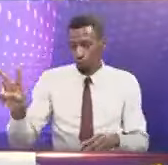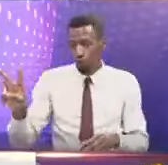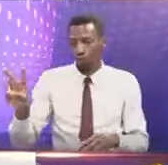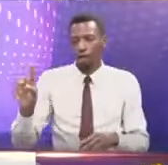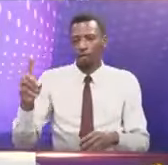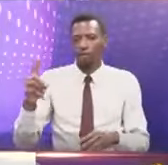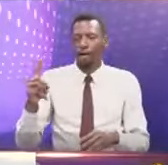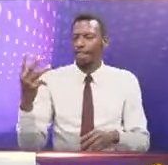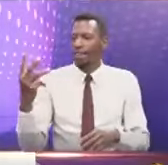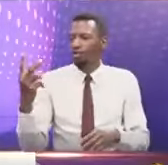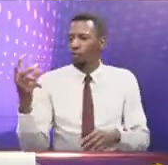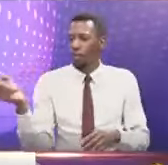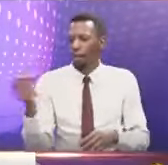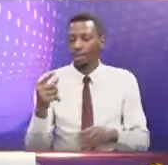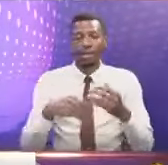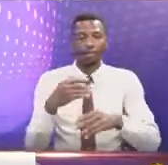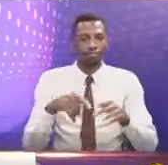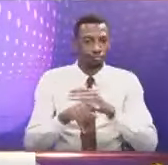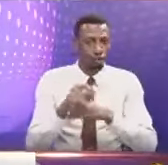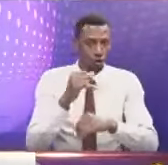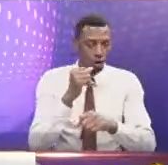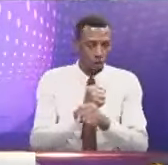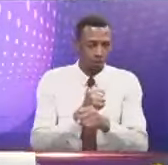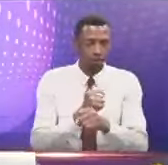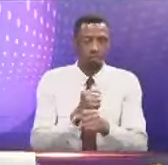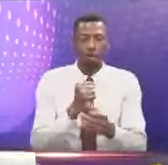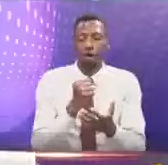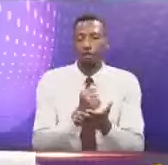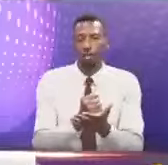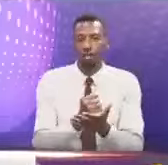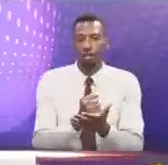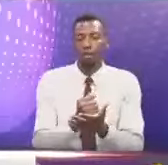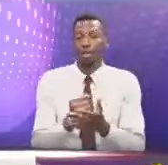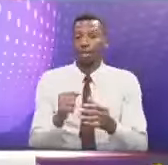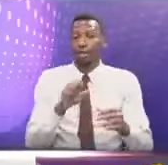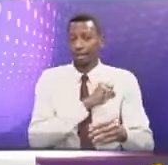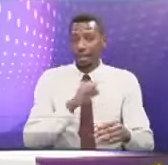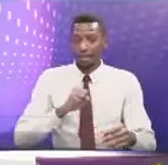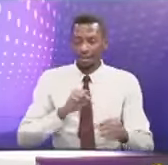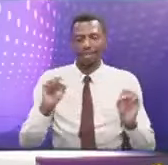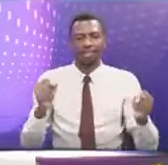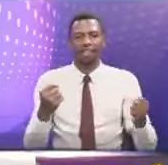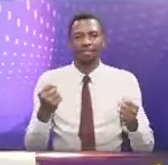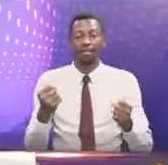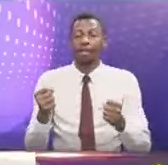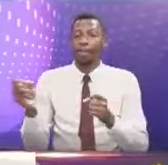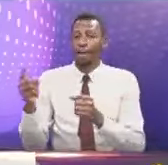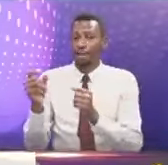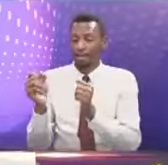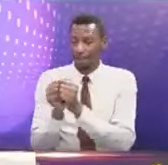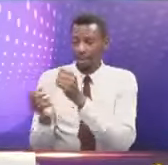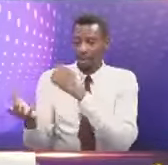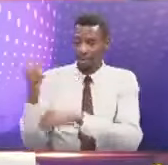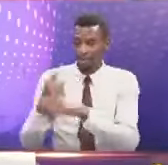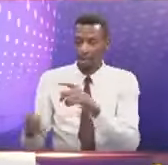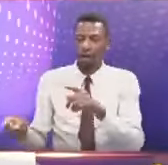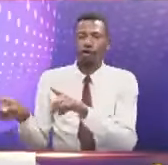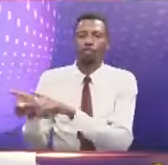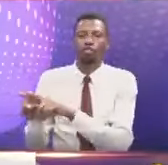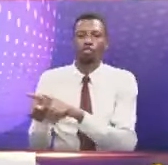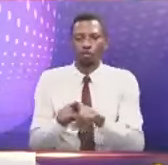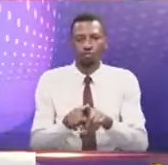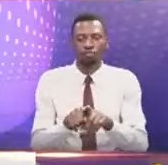kamano, od bura mar Senate ne orese. Nochako othichi oko dwe mar 10 higa mokalo ka kendo od buch Senate ne orese. Dwe mamalo nyocho temo rese